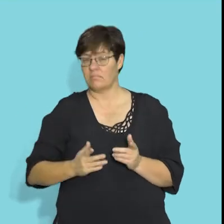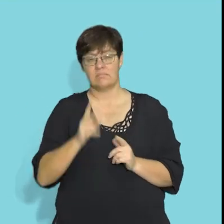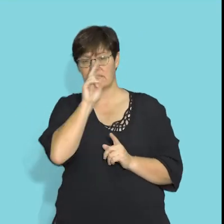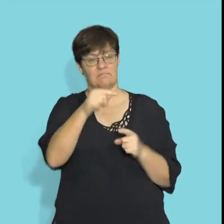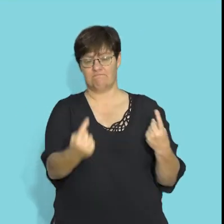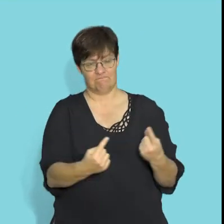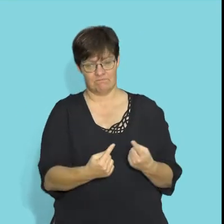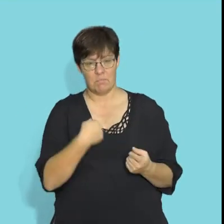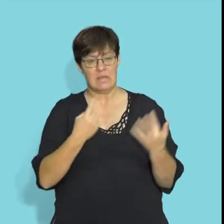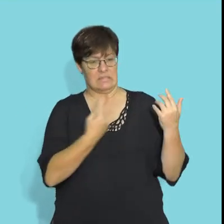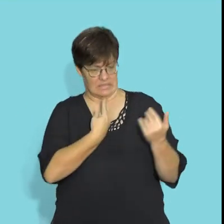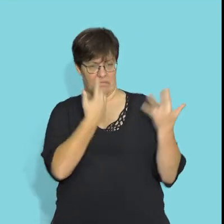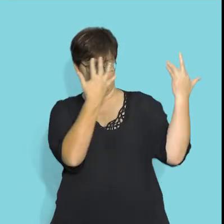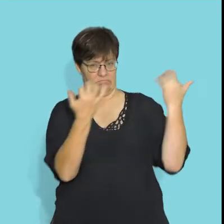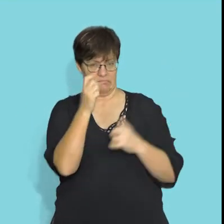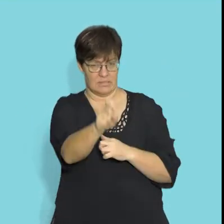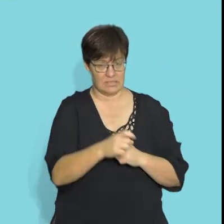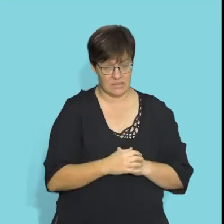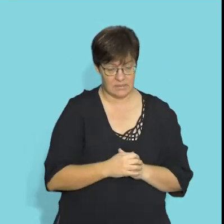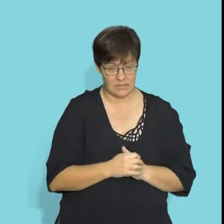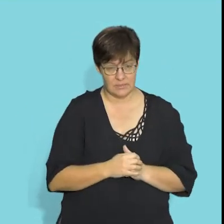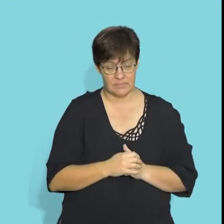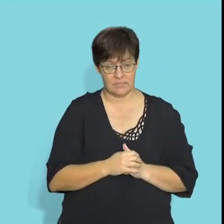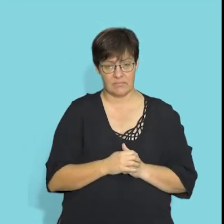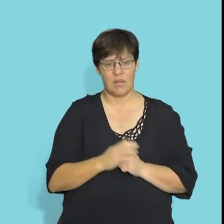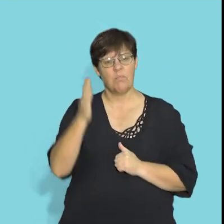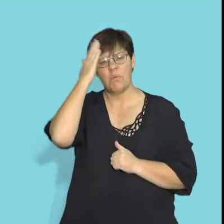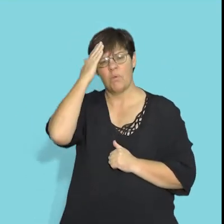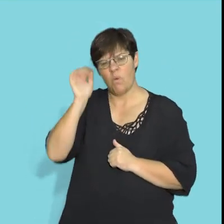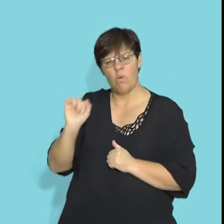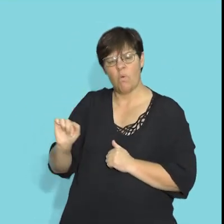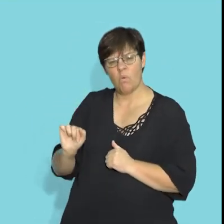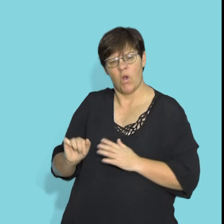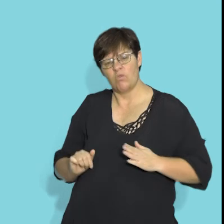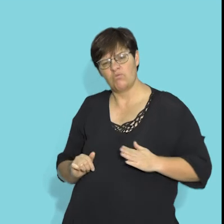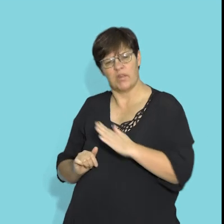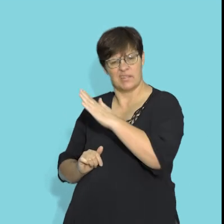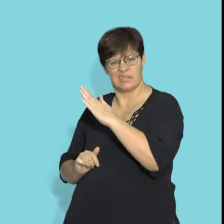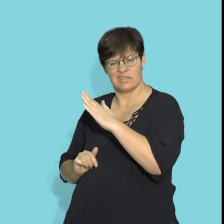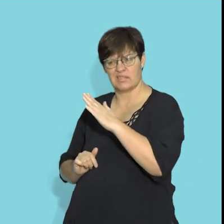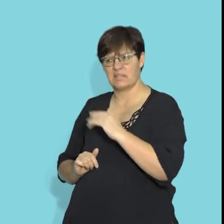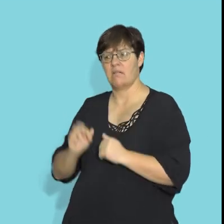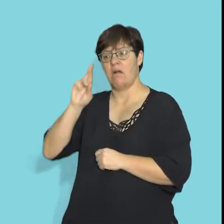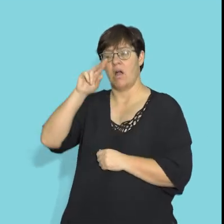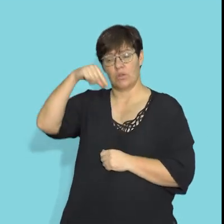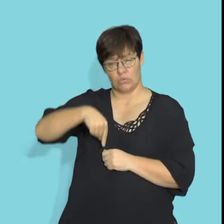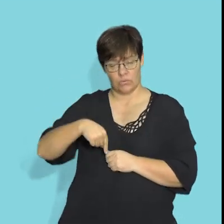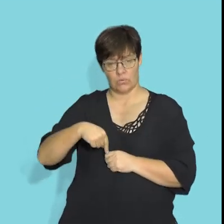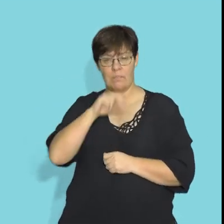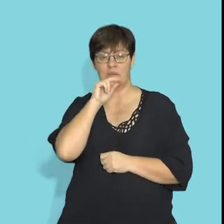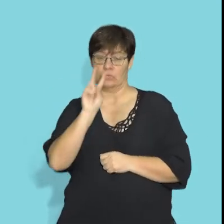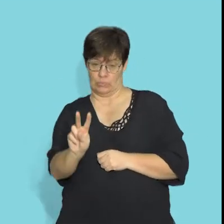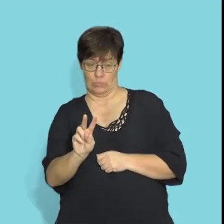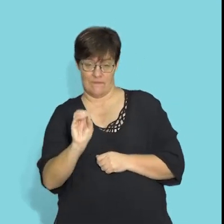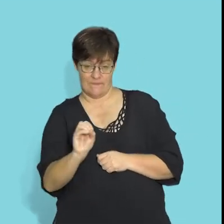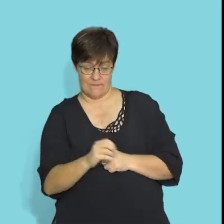work that out. But what did we say? I know that this gradient of RQ is